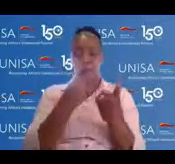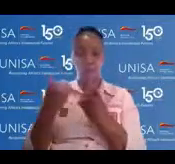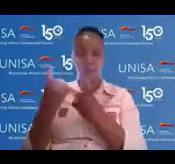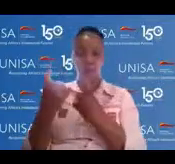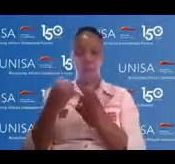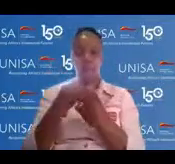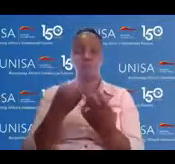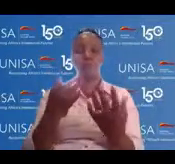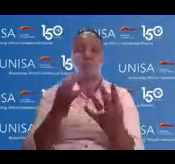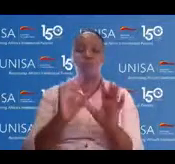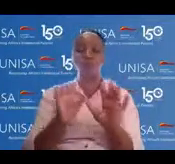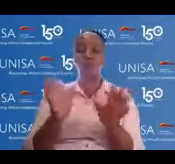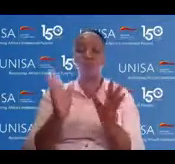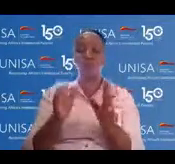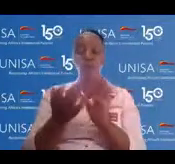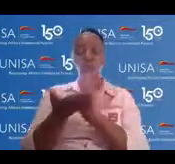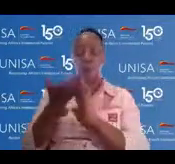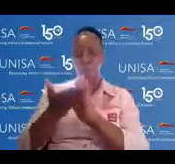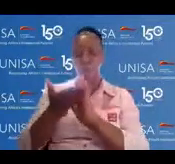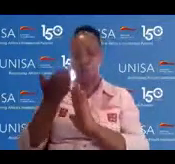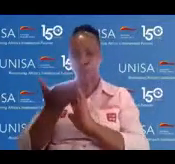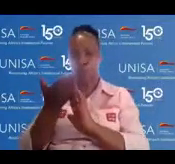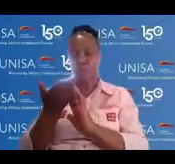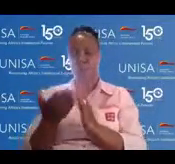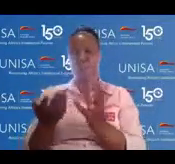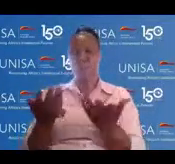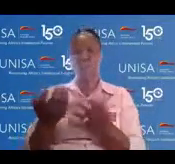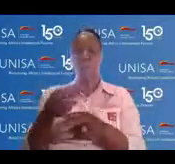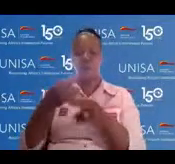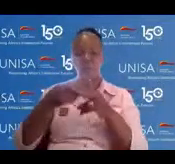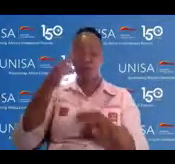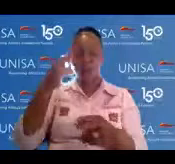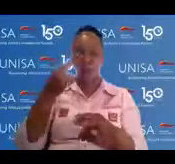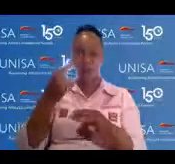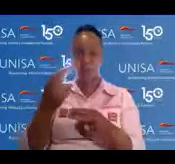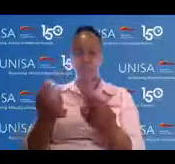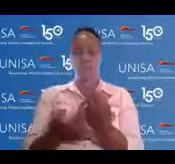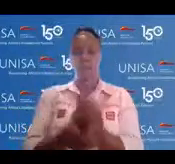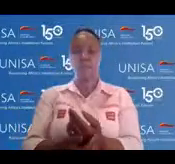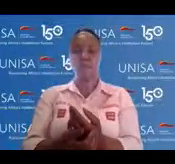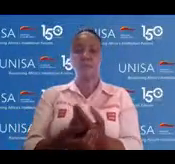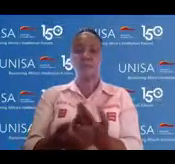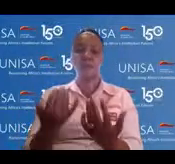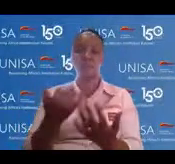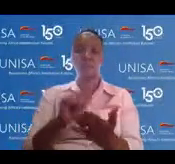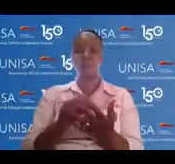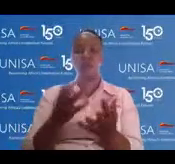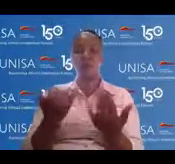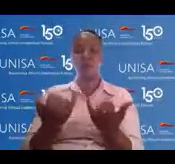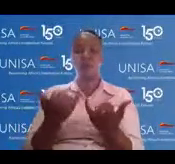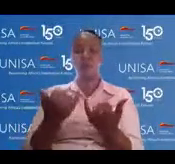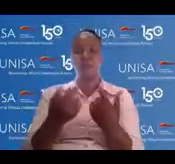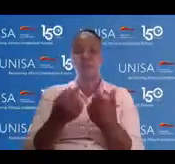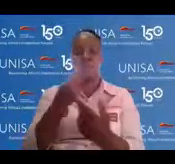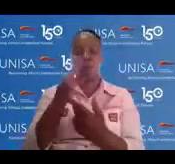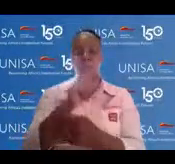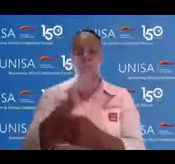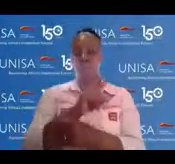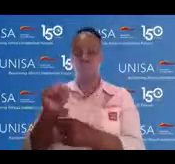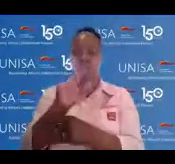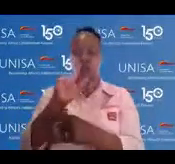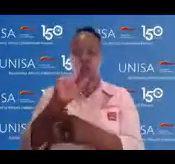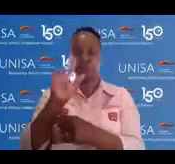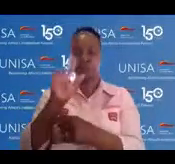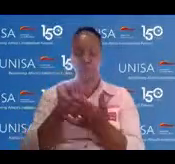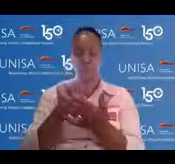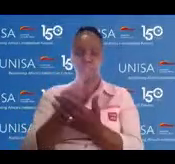you upload it. Then finally, so we're writing now from 9 to 12. Finally, we reach 12